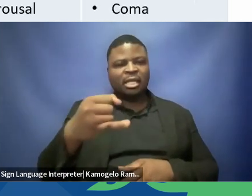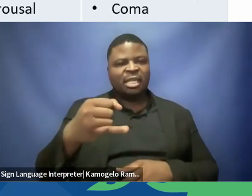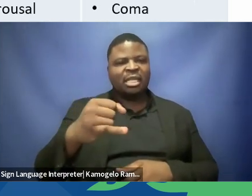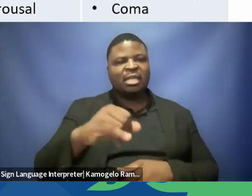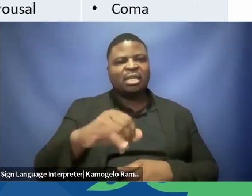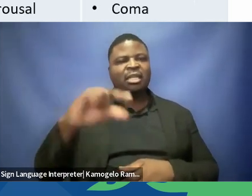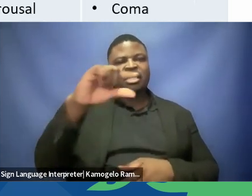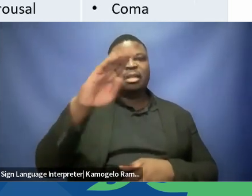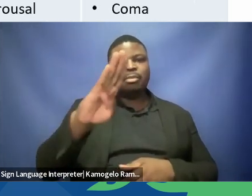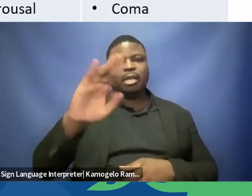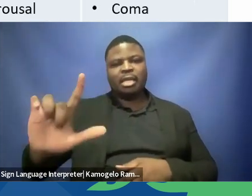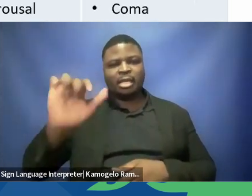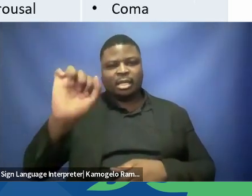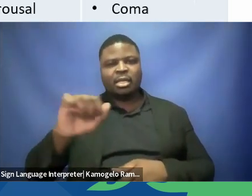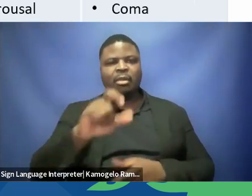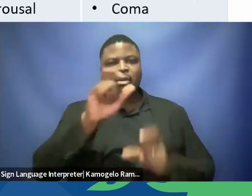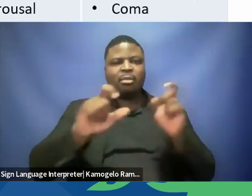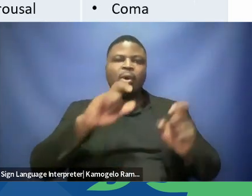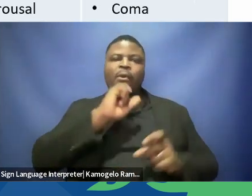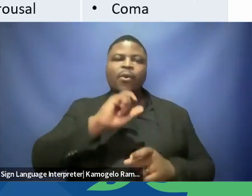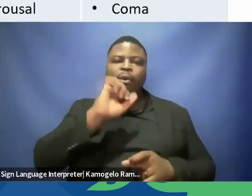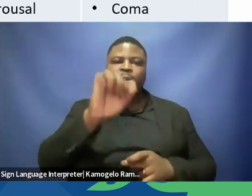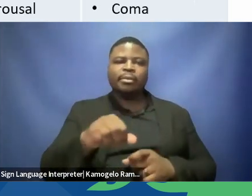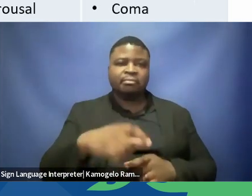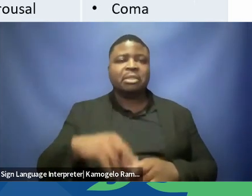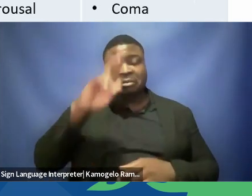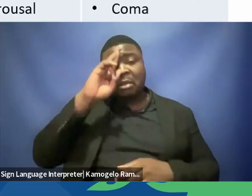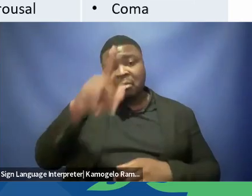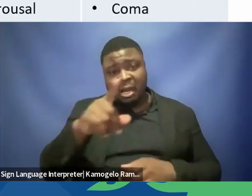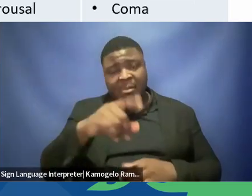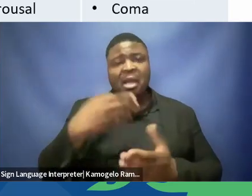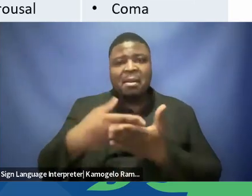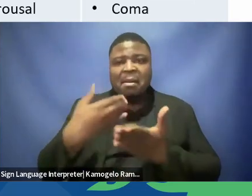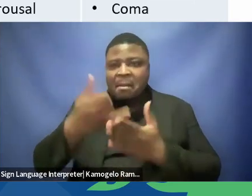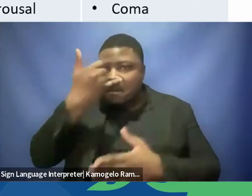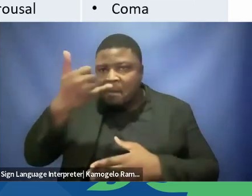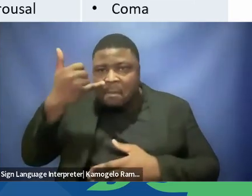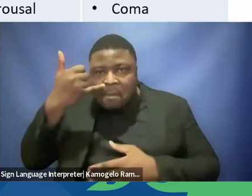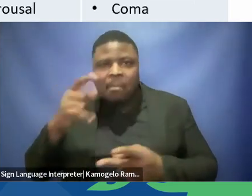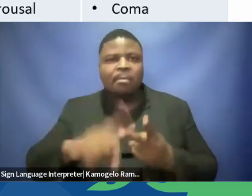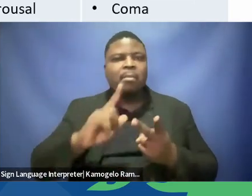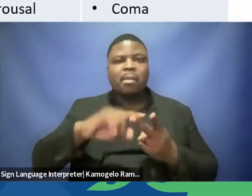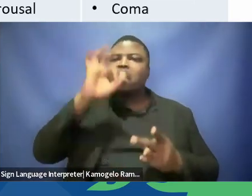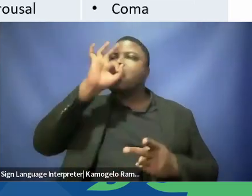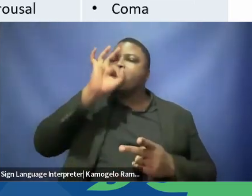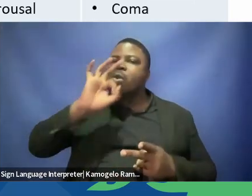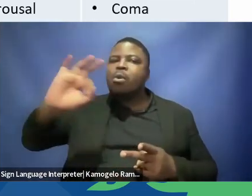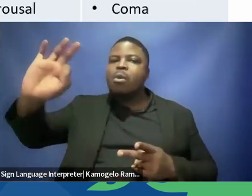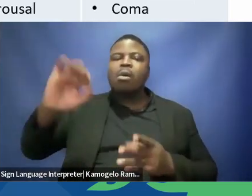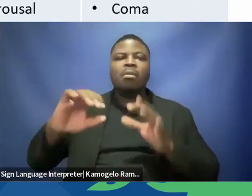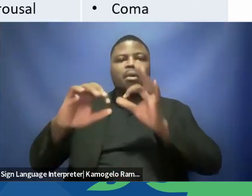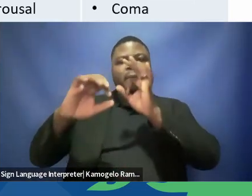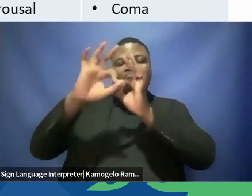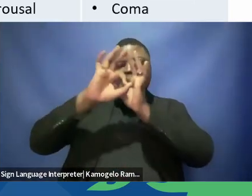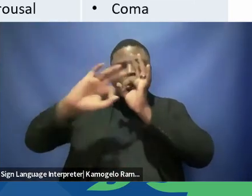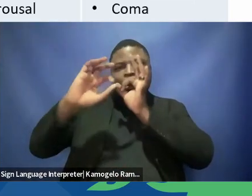drugs commonly in crystal meth is used. You can either smoke it, you can use it intranasally, you can do it